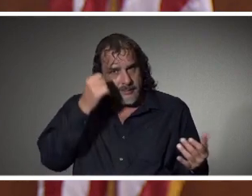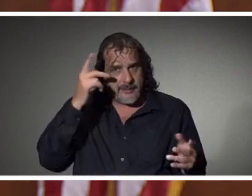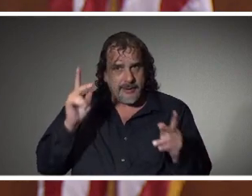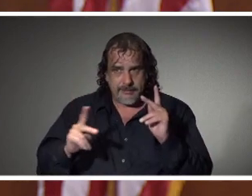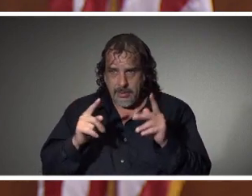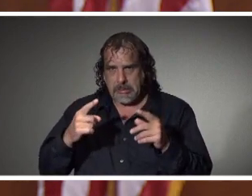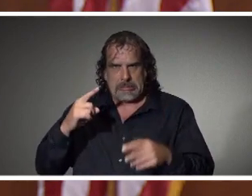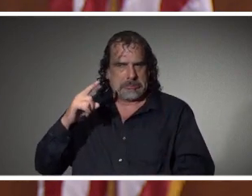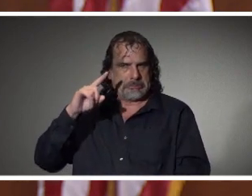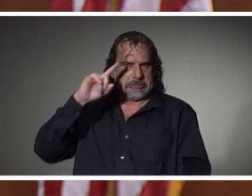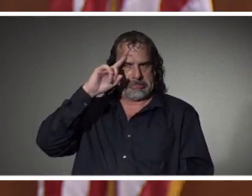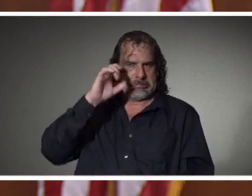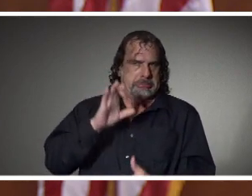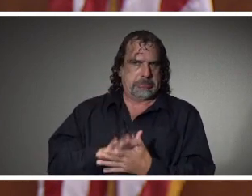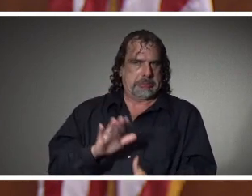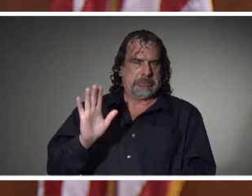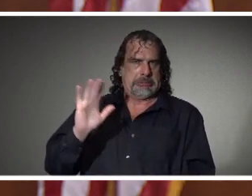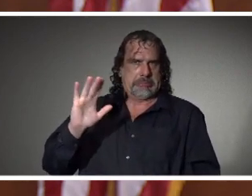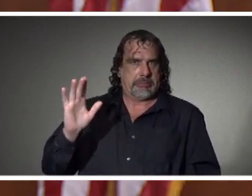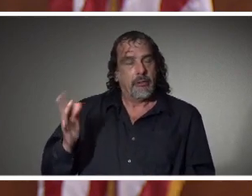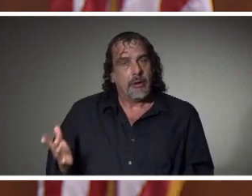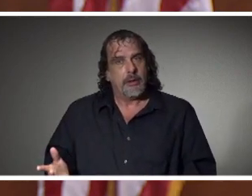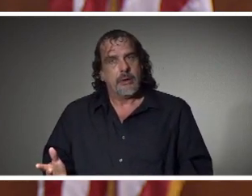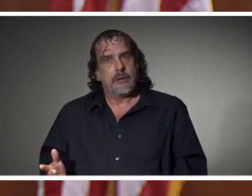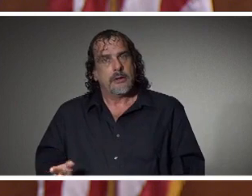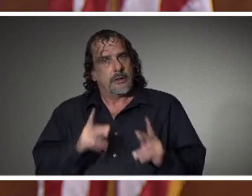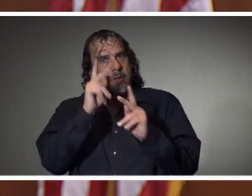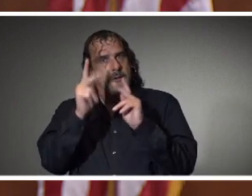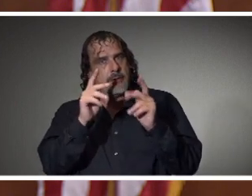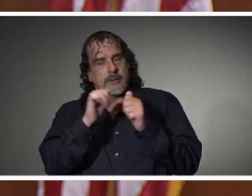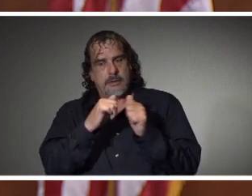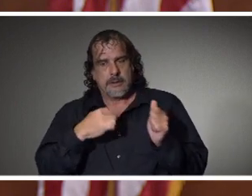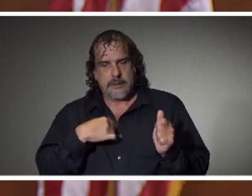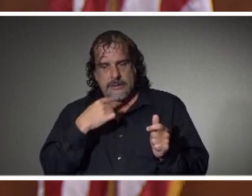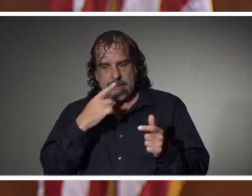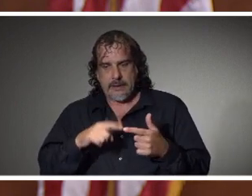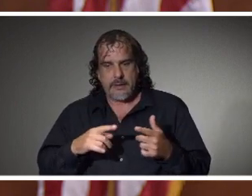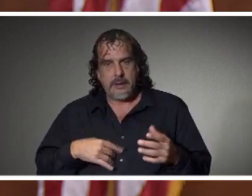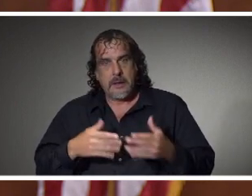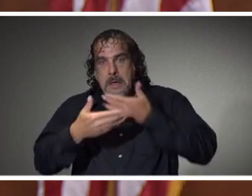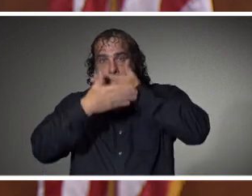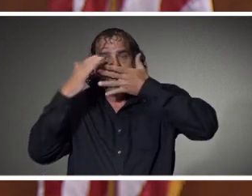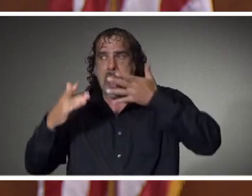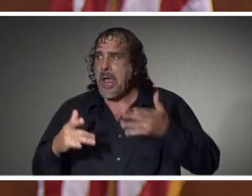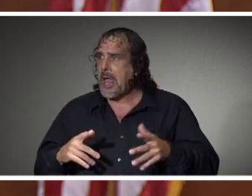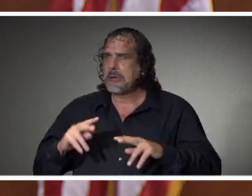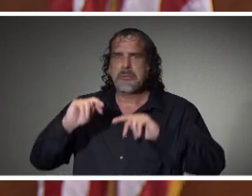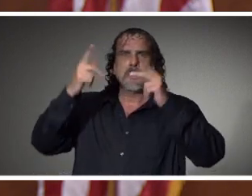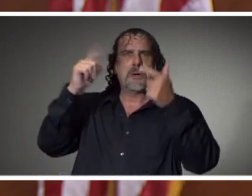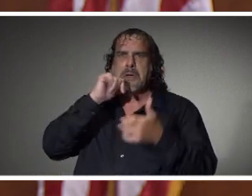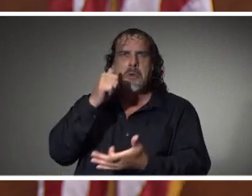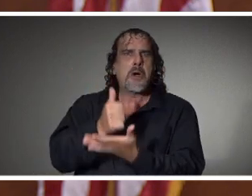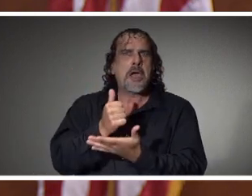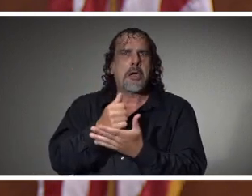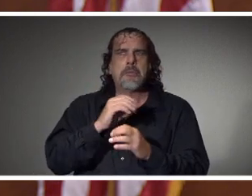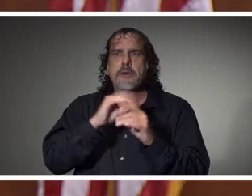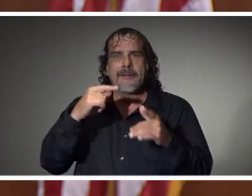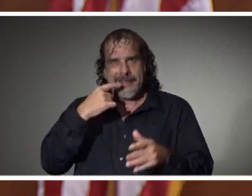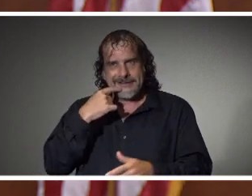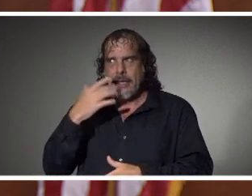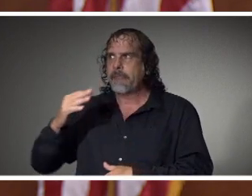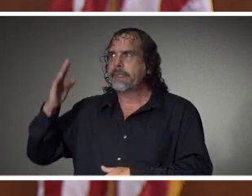by the way, because there was a time when the folks at the World Health Organization said masks would not help. They said that in